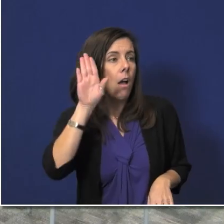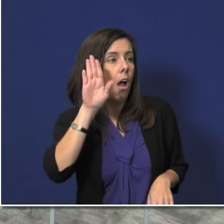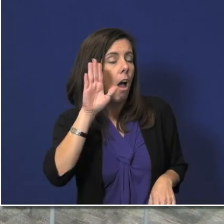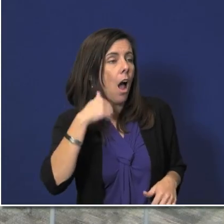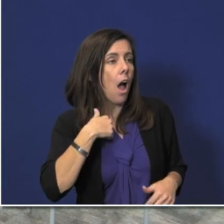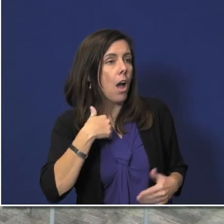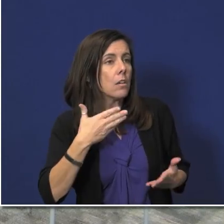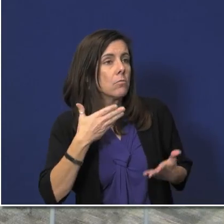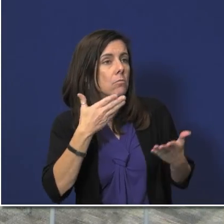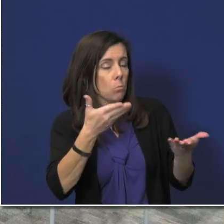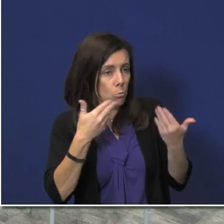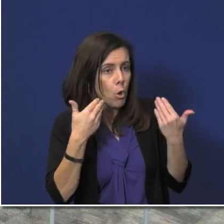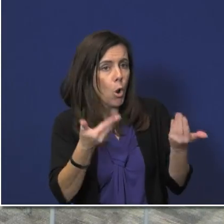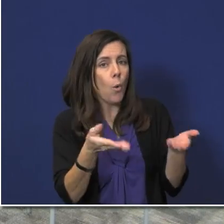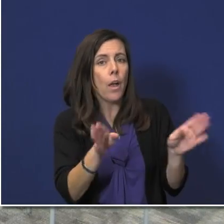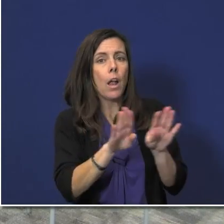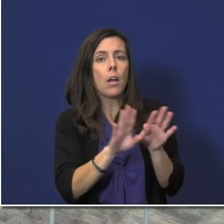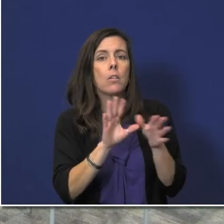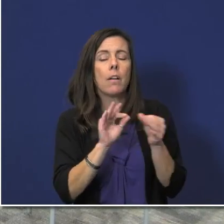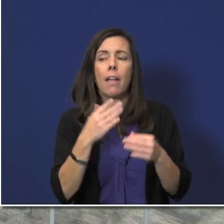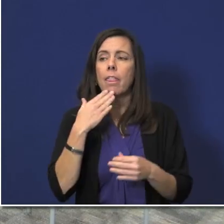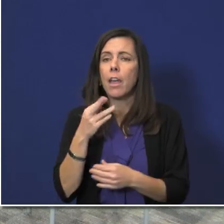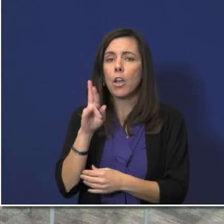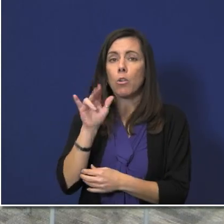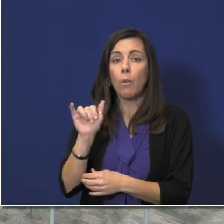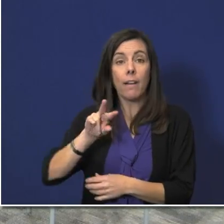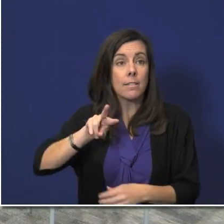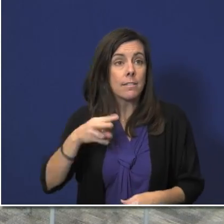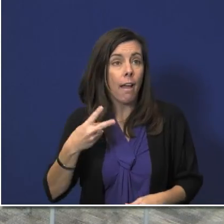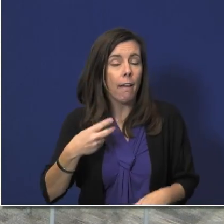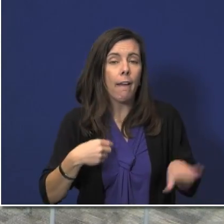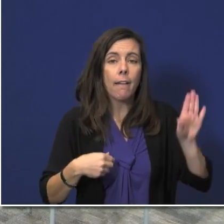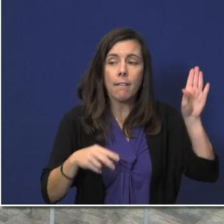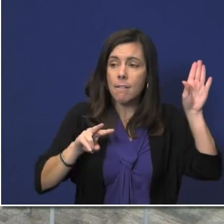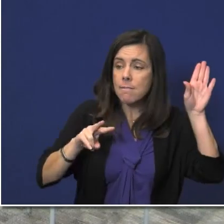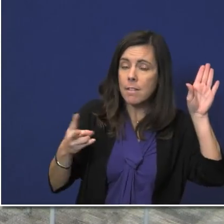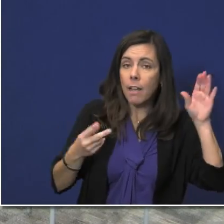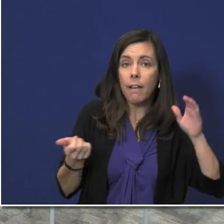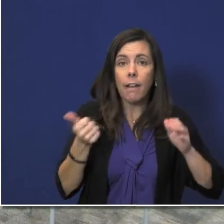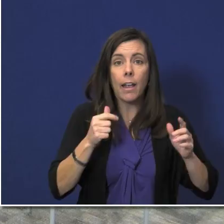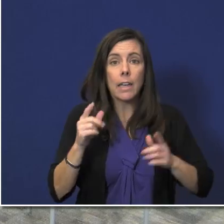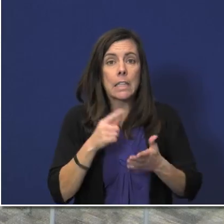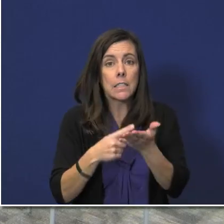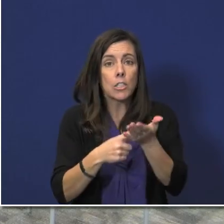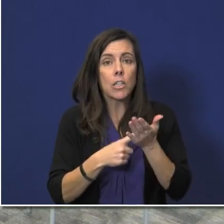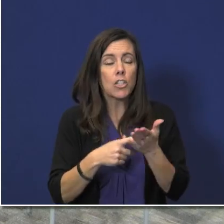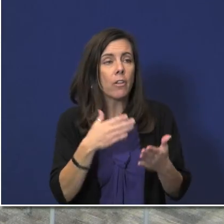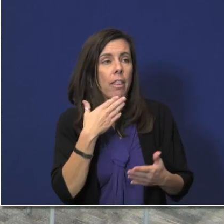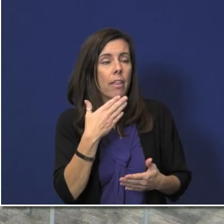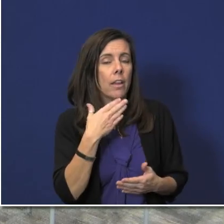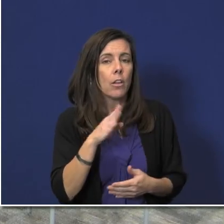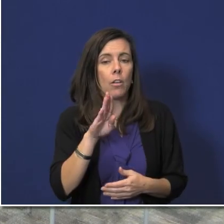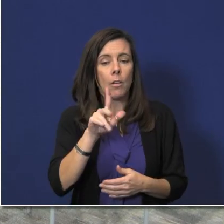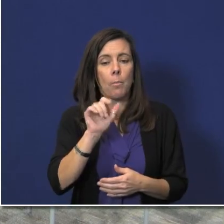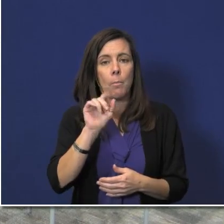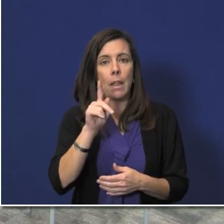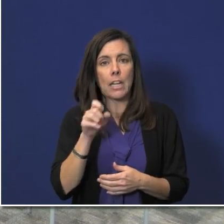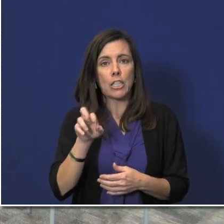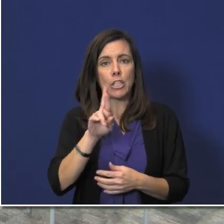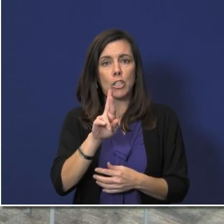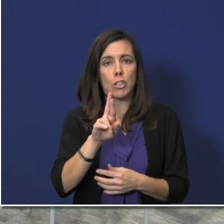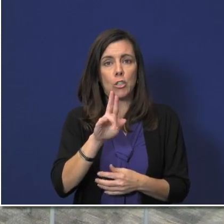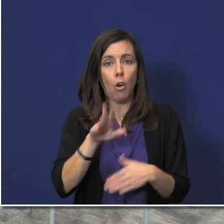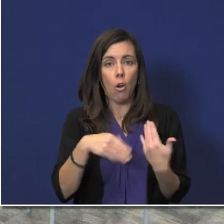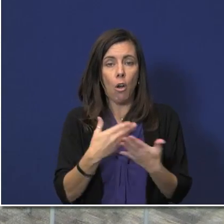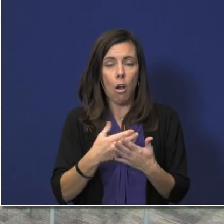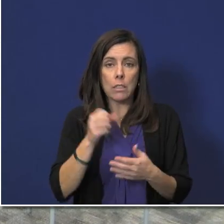we go into closed session. Thank you, Mr. Ryan. Do I have a second? I second. Any discussion? Thank you, Ms. Blackshear. All in favor, raise your right